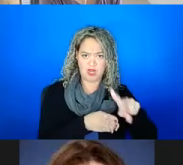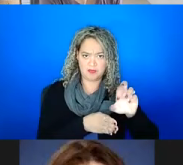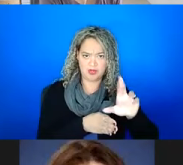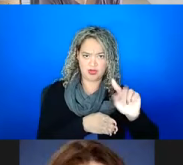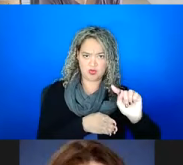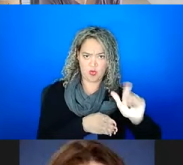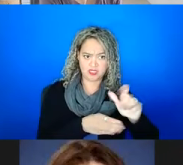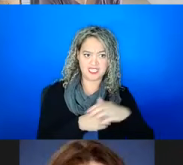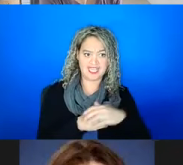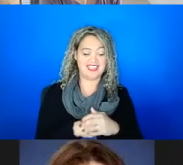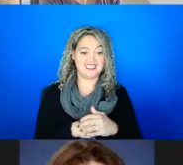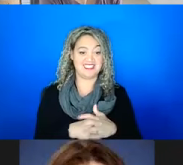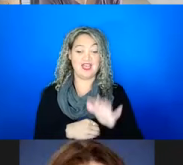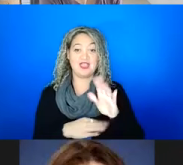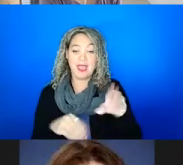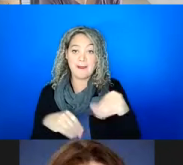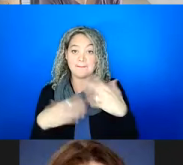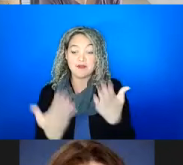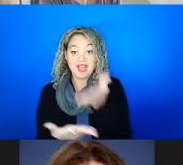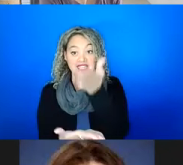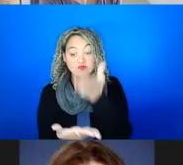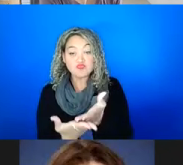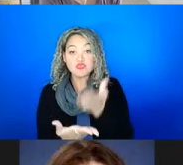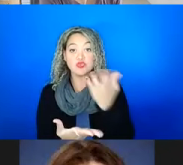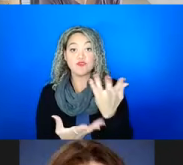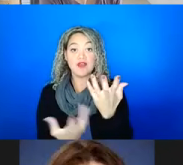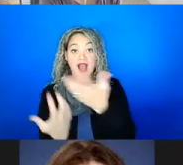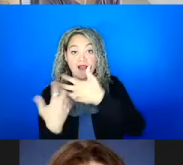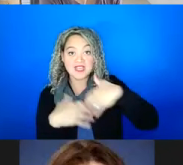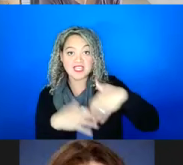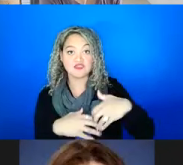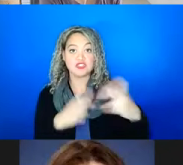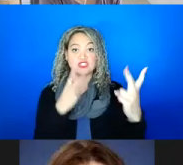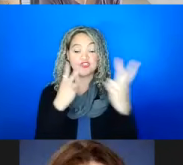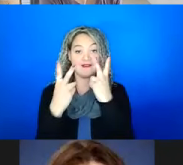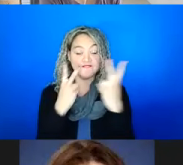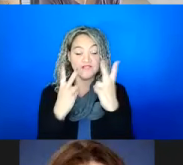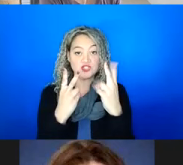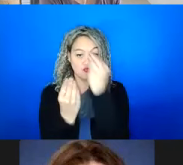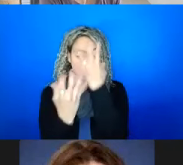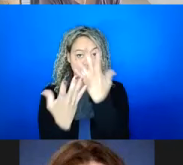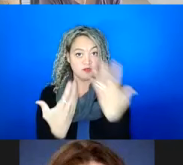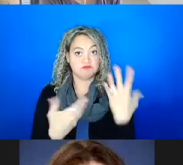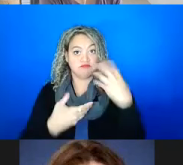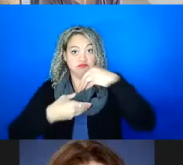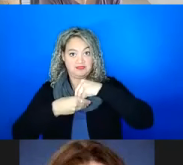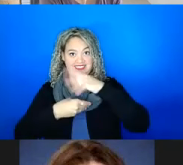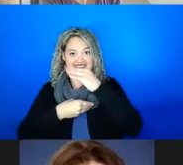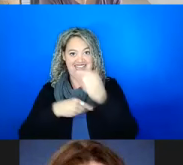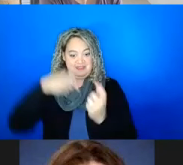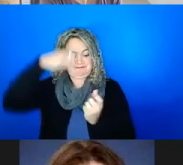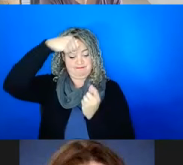this case, it's giving us evidence for the integration of visual information and signals from the body.